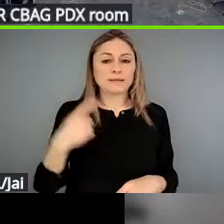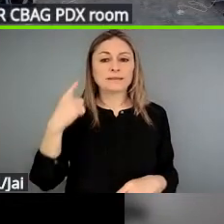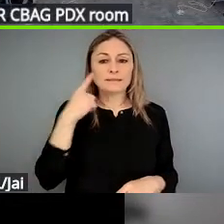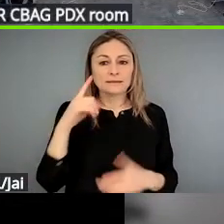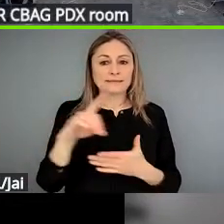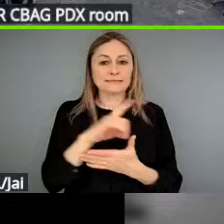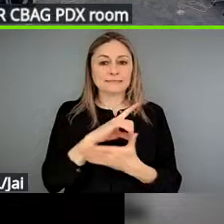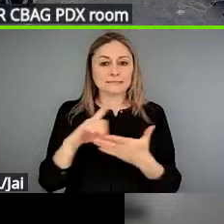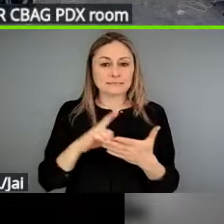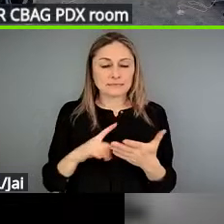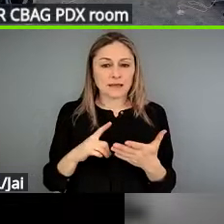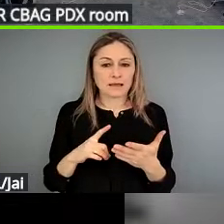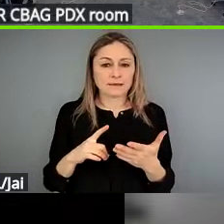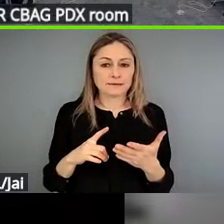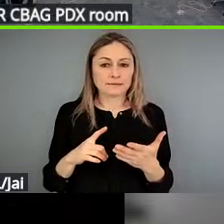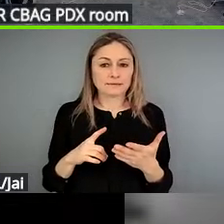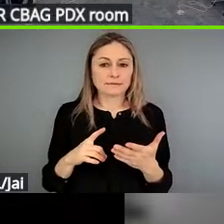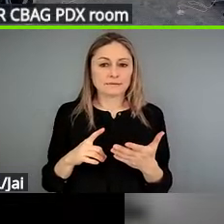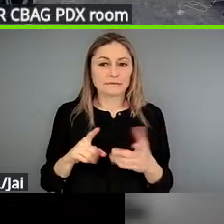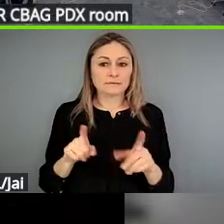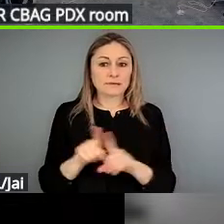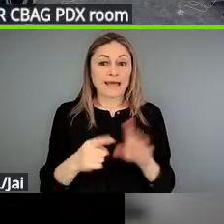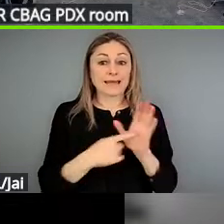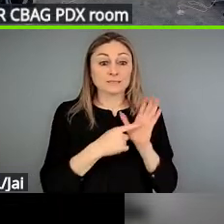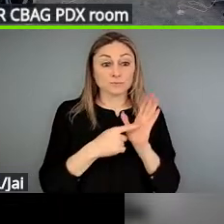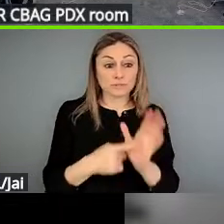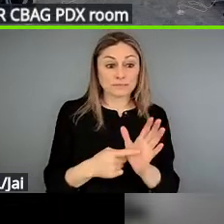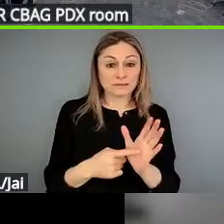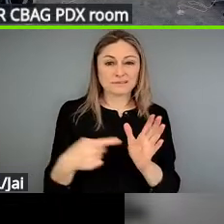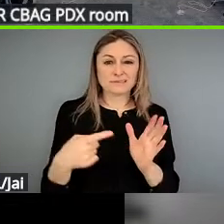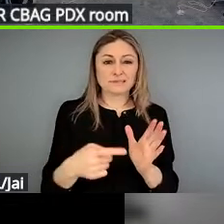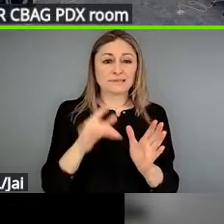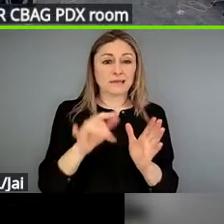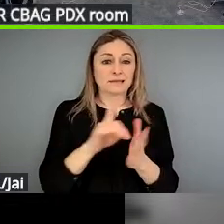design as presented is not